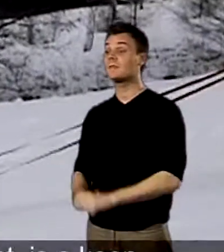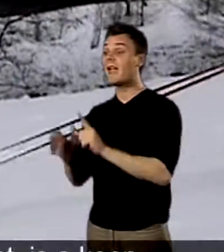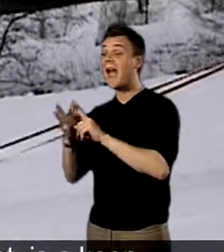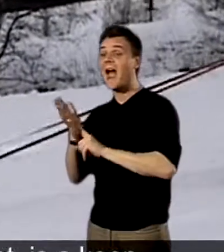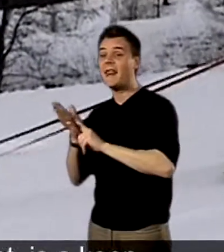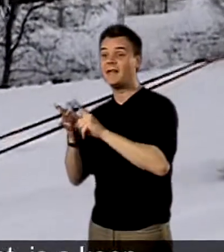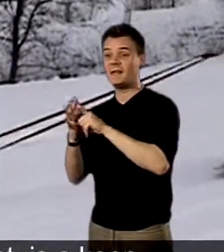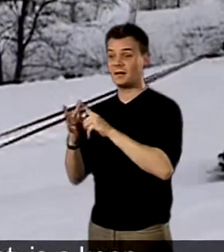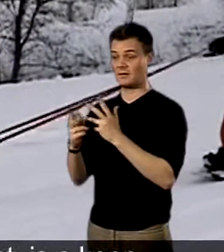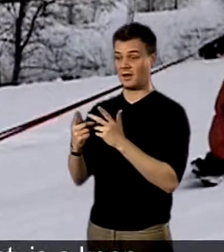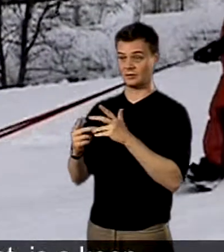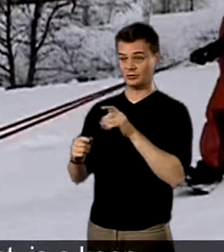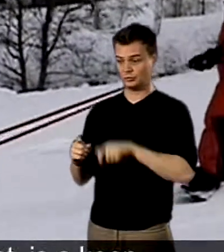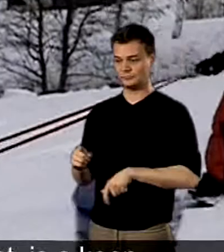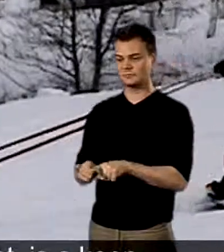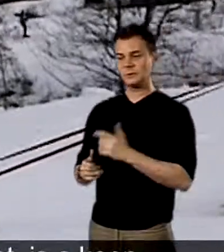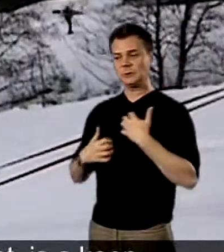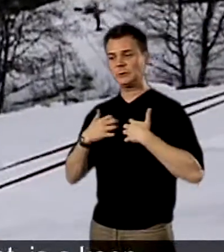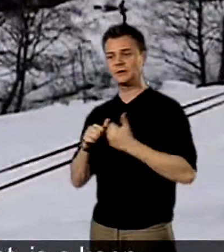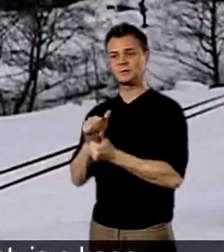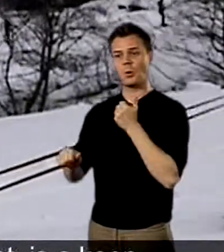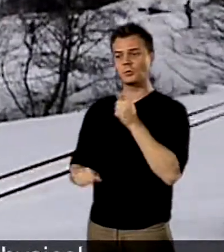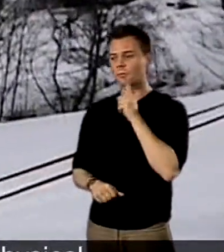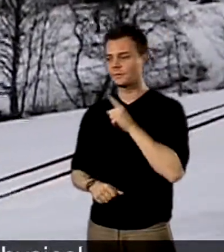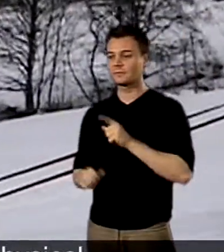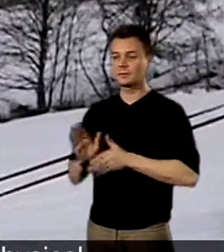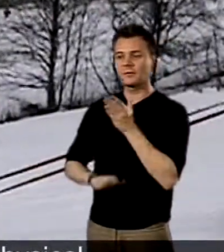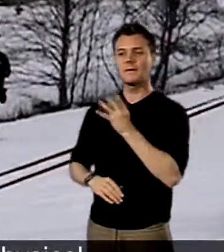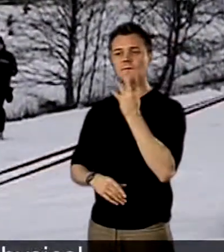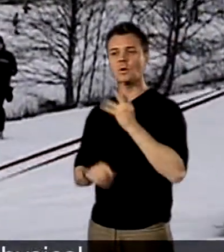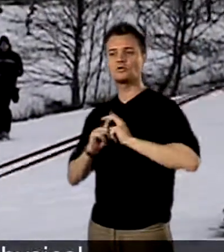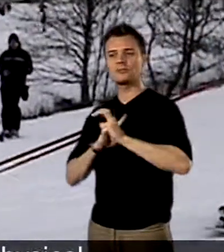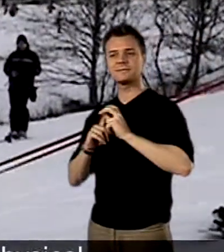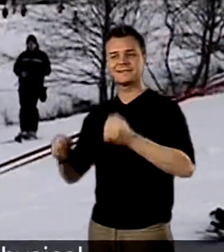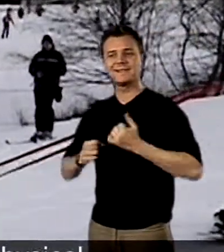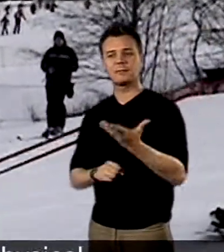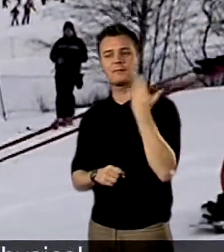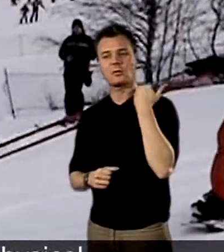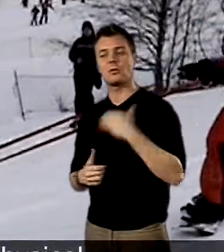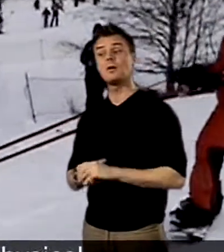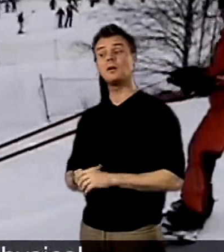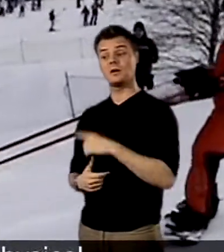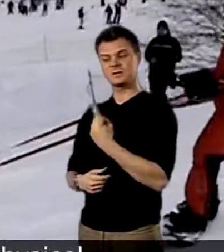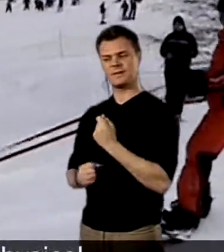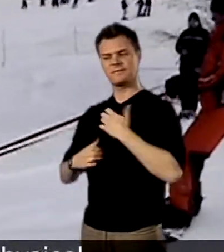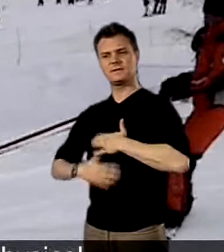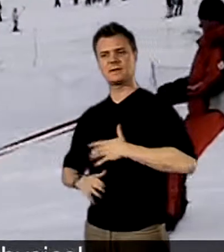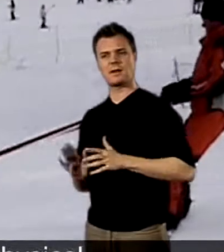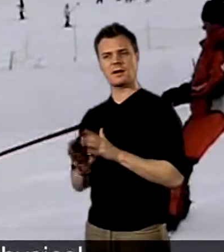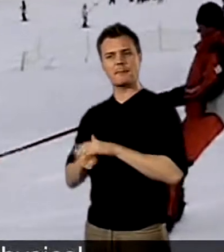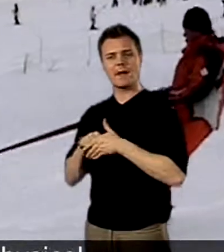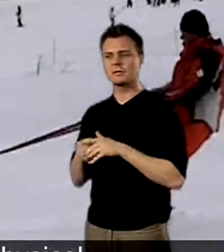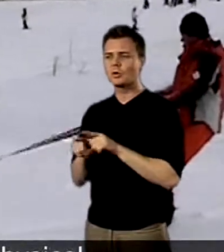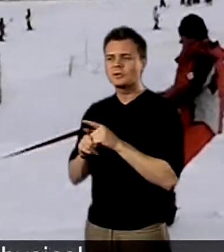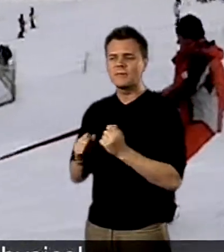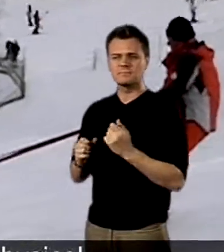Ellie, another Hall Green student, is a keen sportswoman and has been on 4 skiing trips with the school. Ellie has physical impairments and